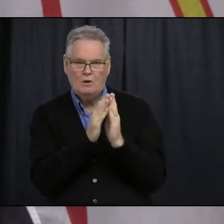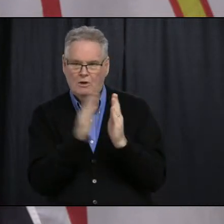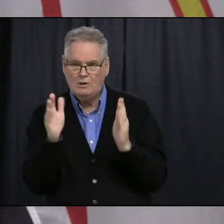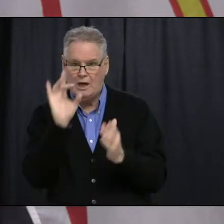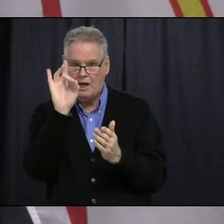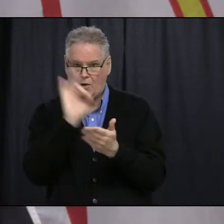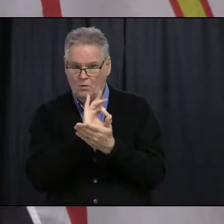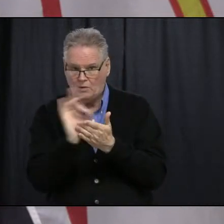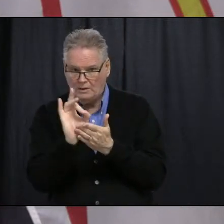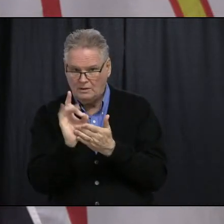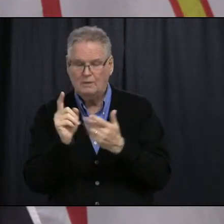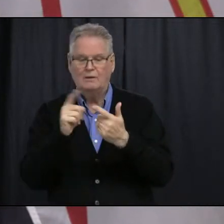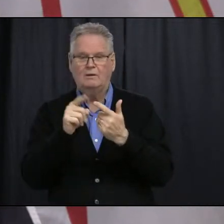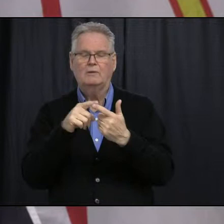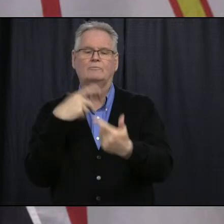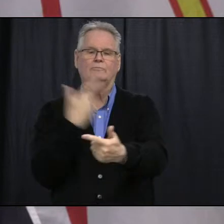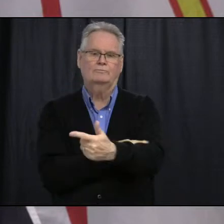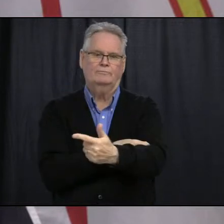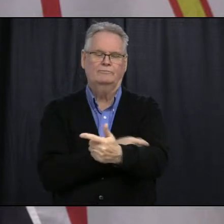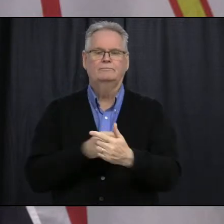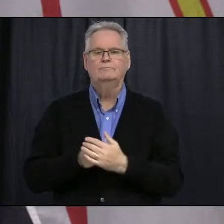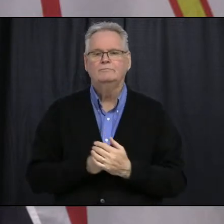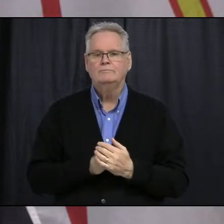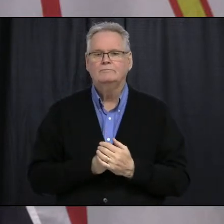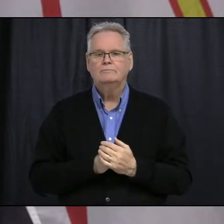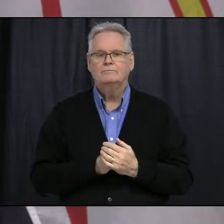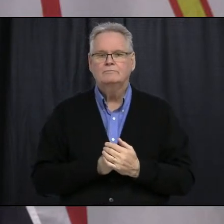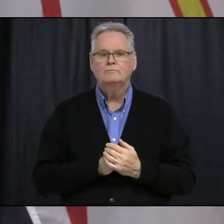for booking on Monday. You can also